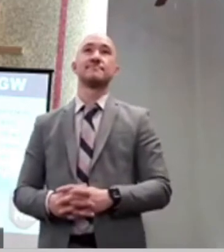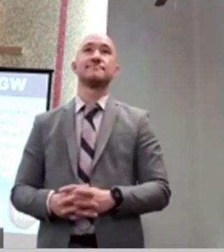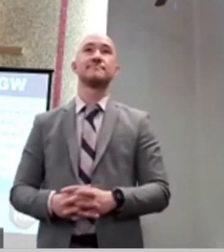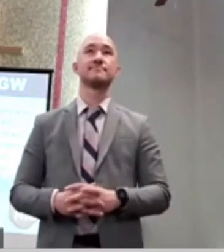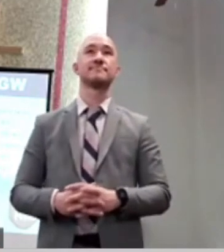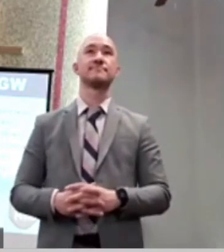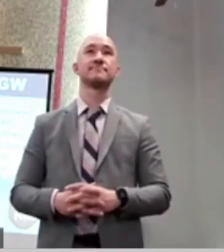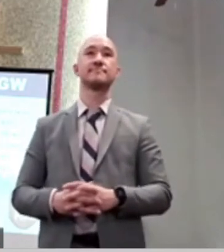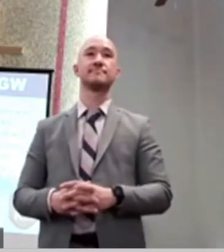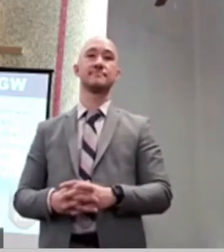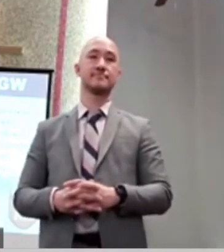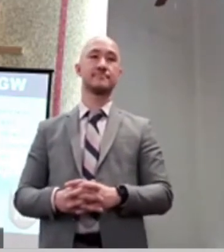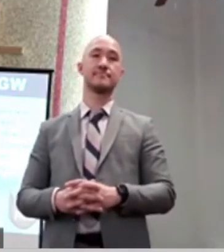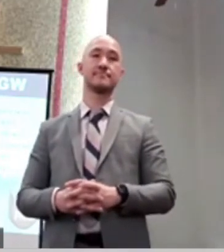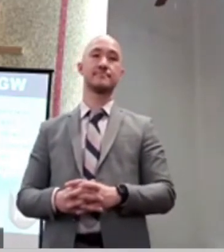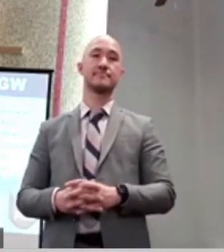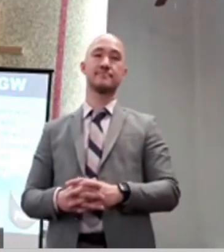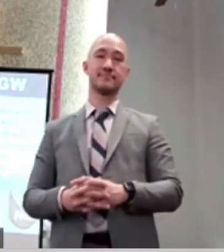beast, but no, it's not a beast, it's a dove.